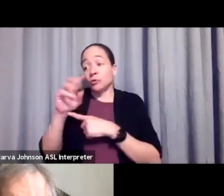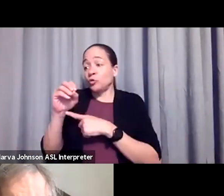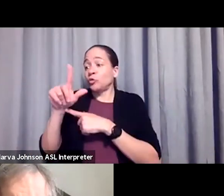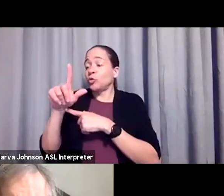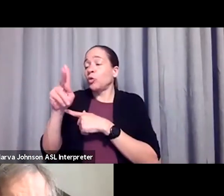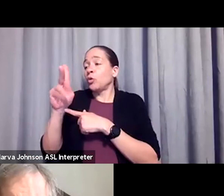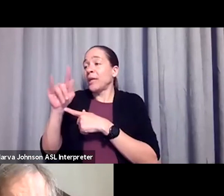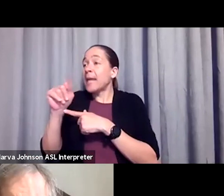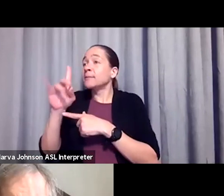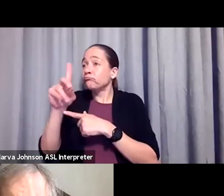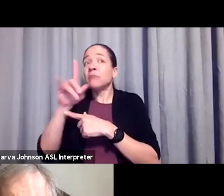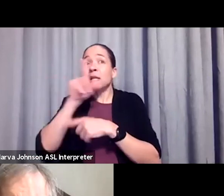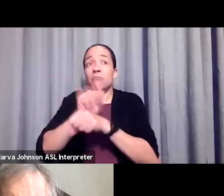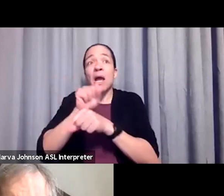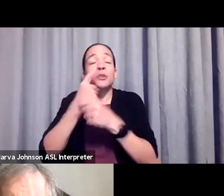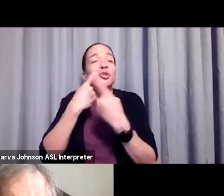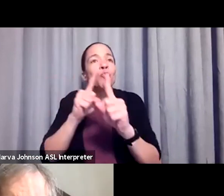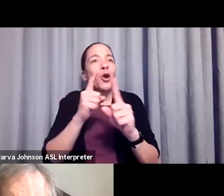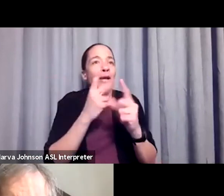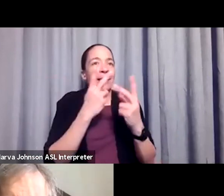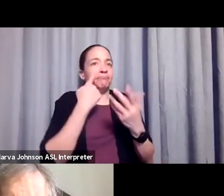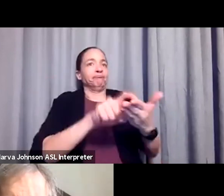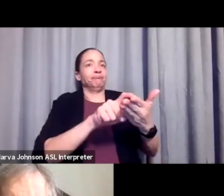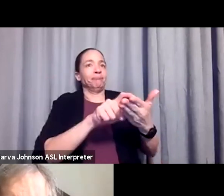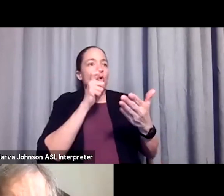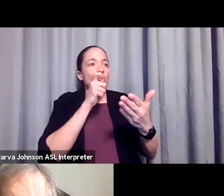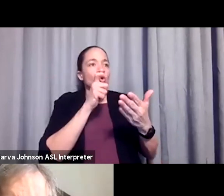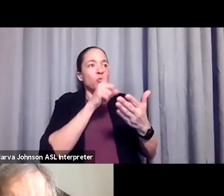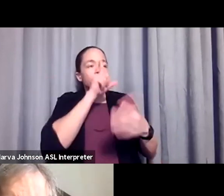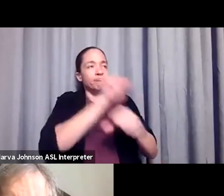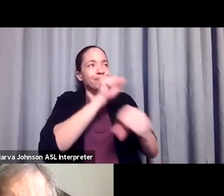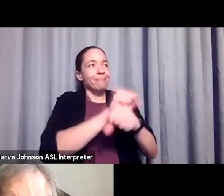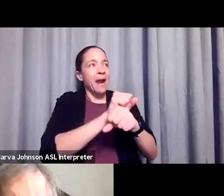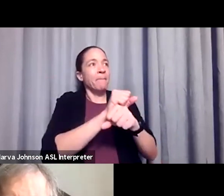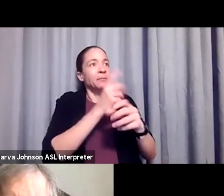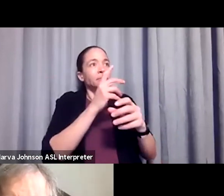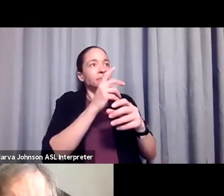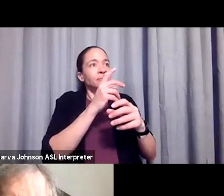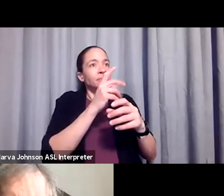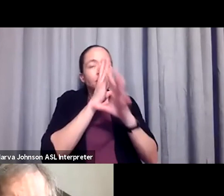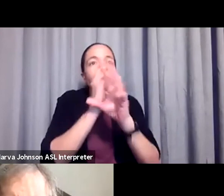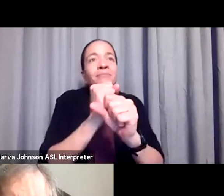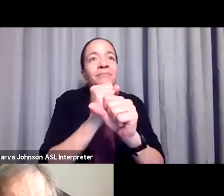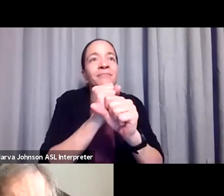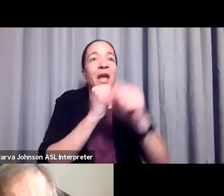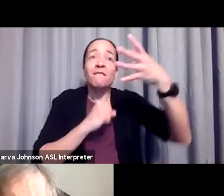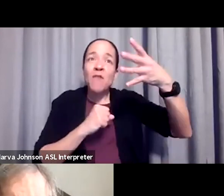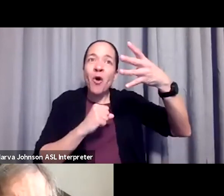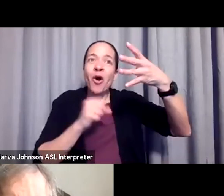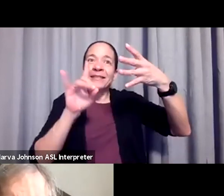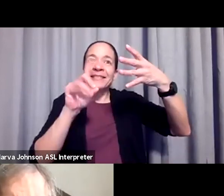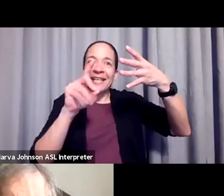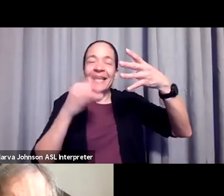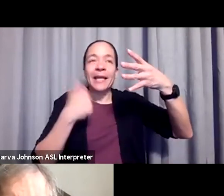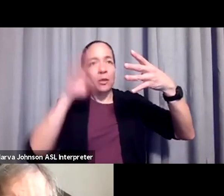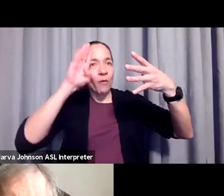responded, and several rose to the top. So they started focusing more effort there. That's something Anthony put